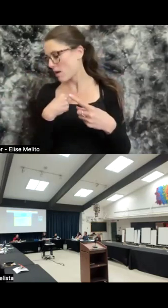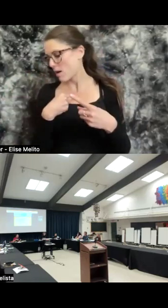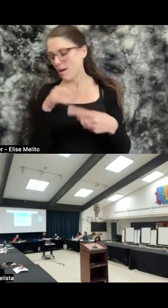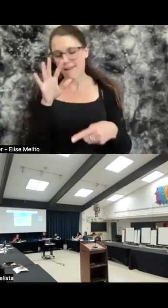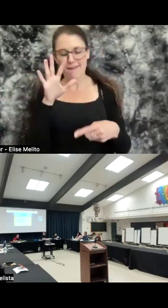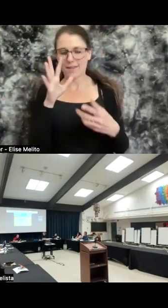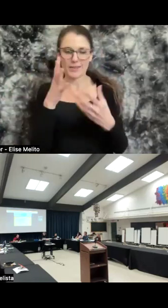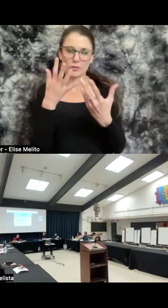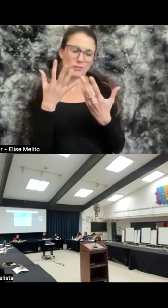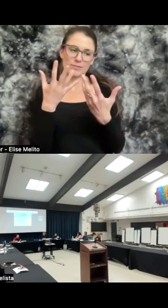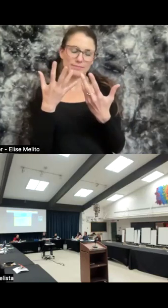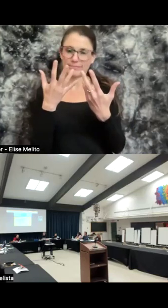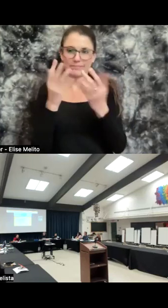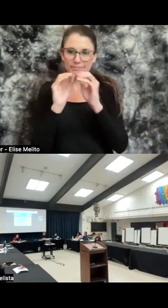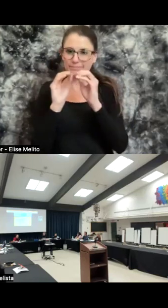a omission.